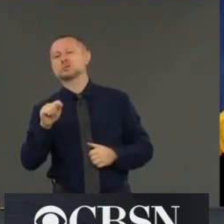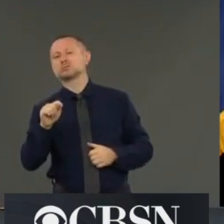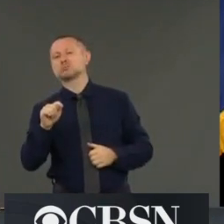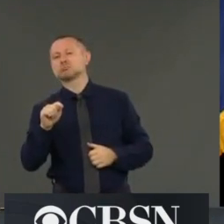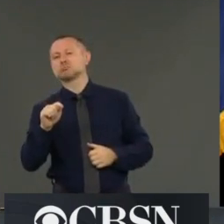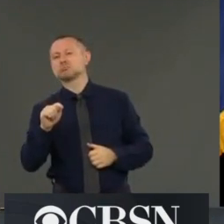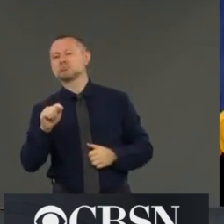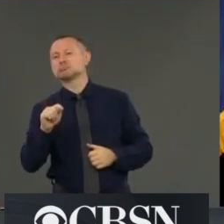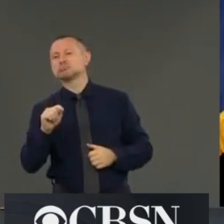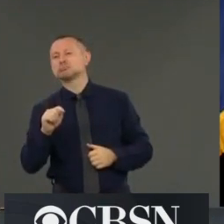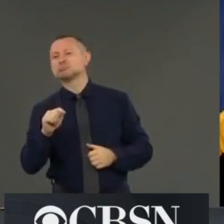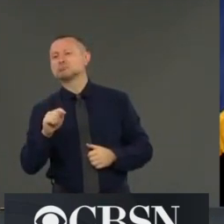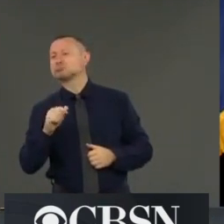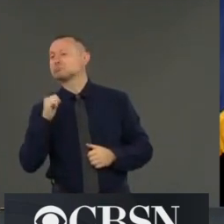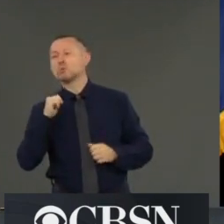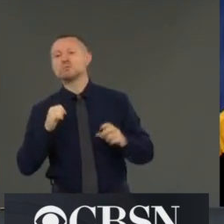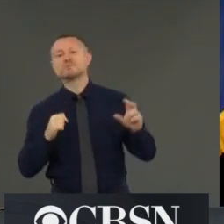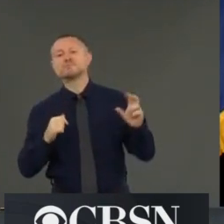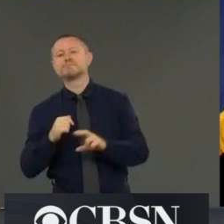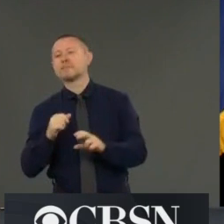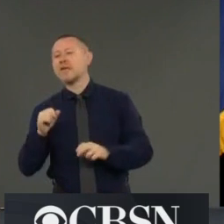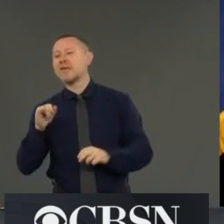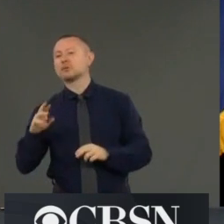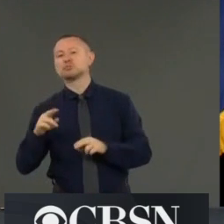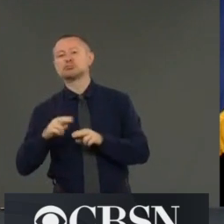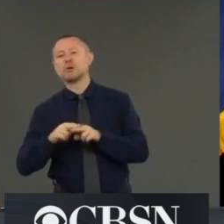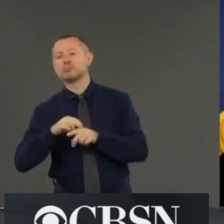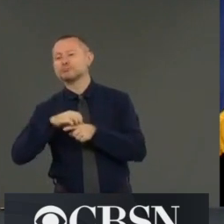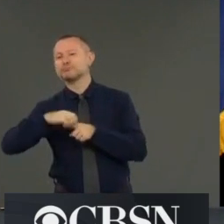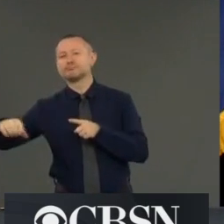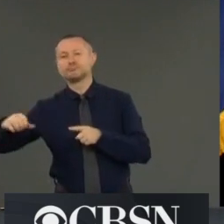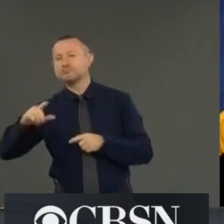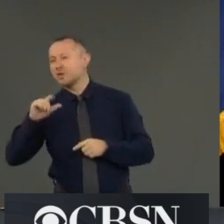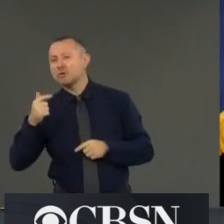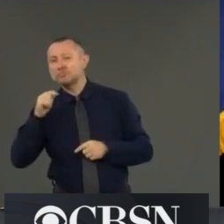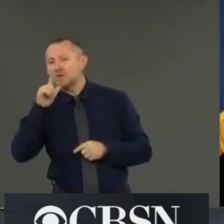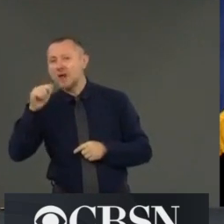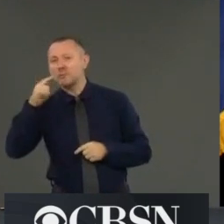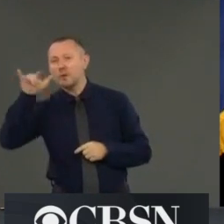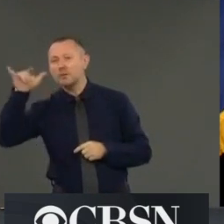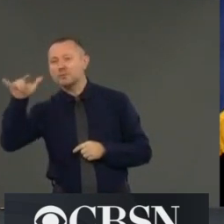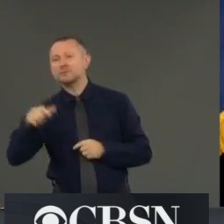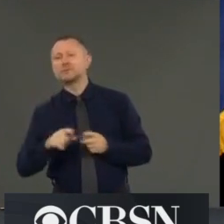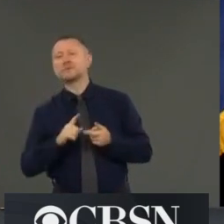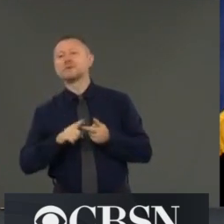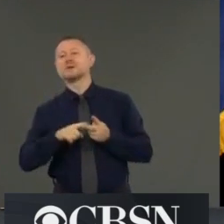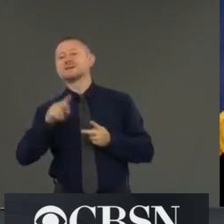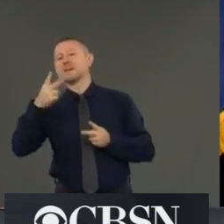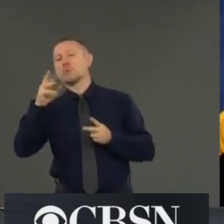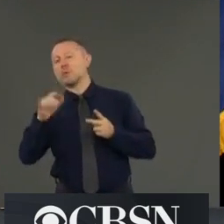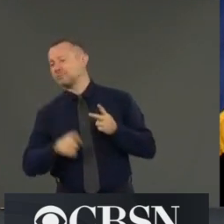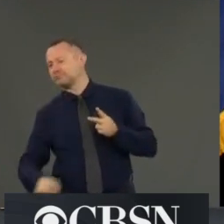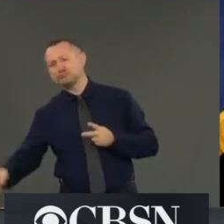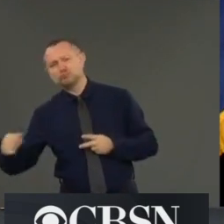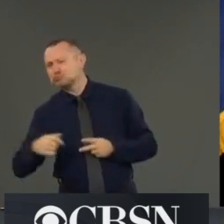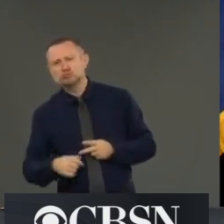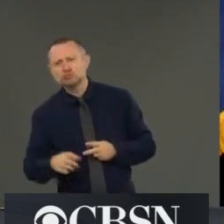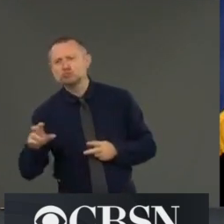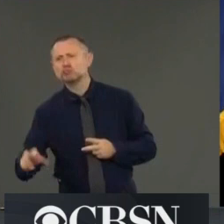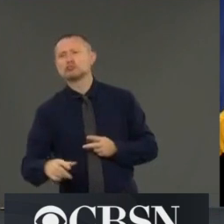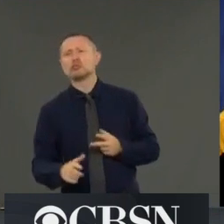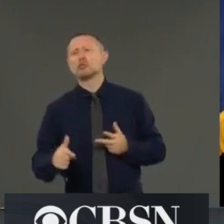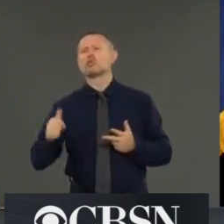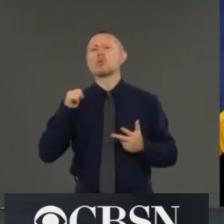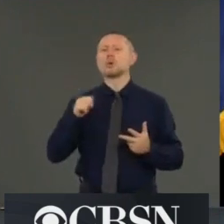from LaGuardia. Then they won't fund the 2nd Avenue subway in Manhattan. Then they won't approve congestion